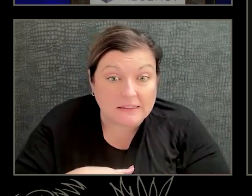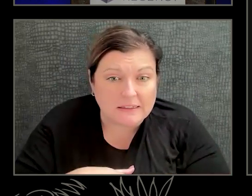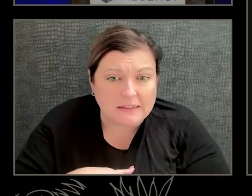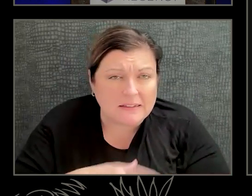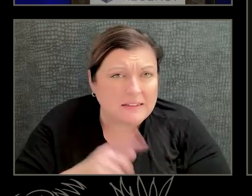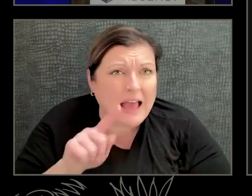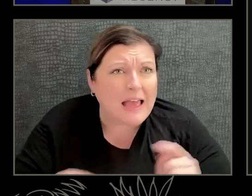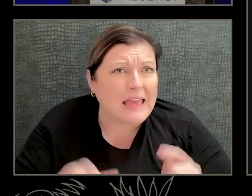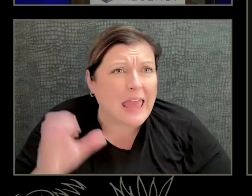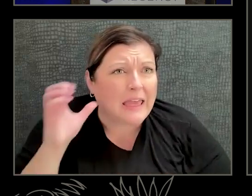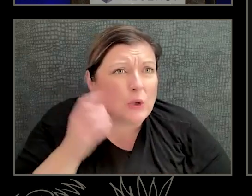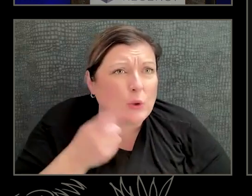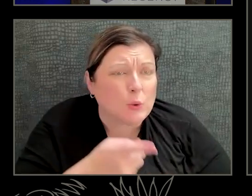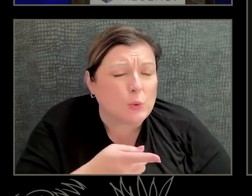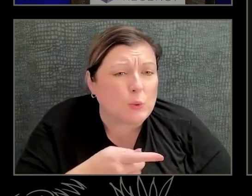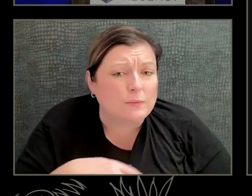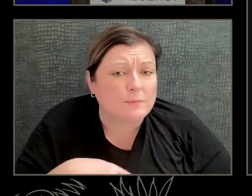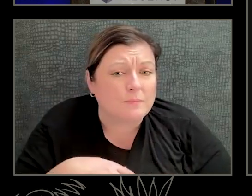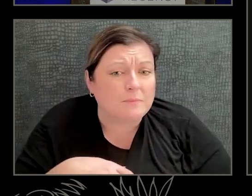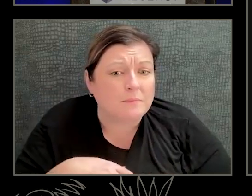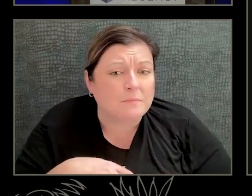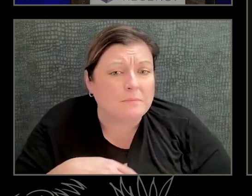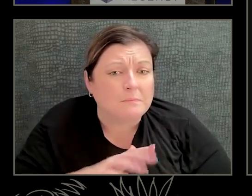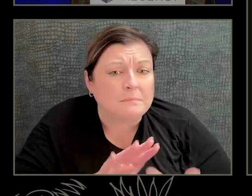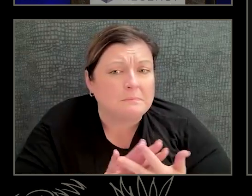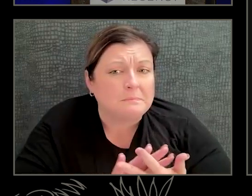Sorry, I couldn't hear you.